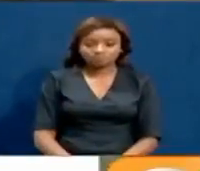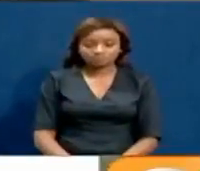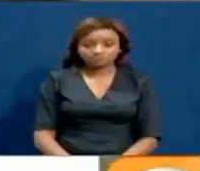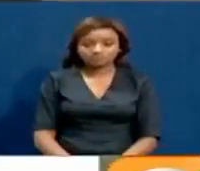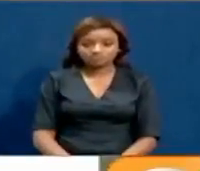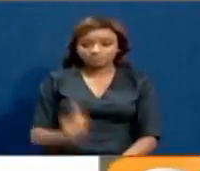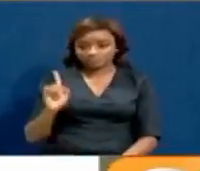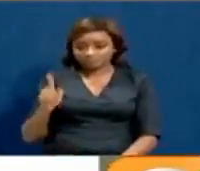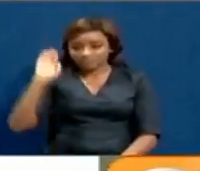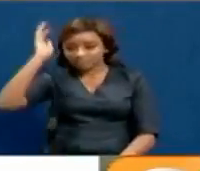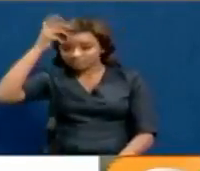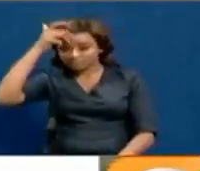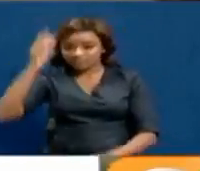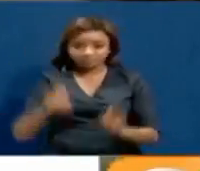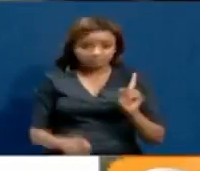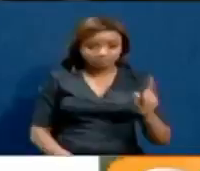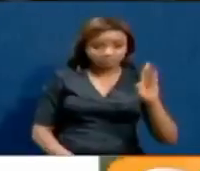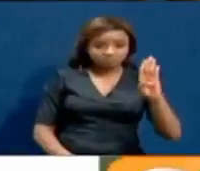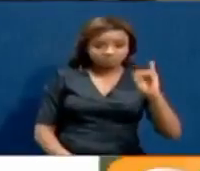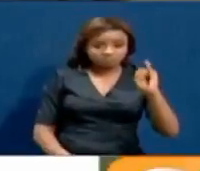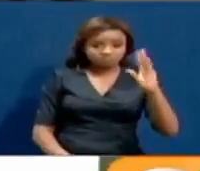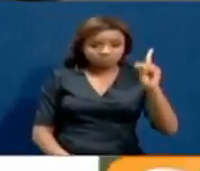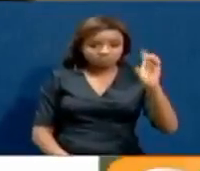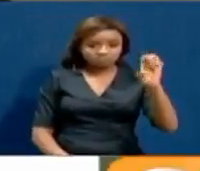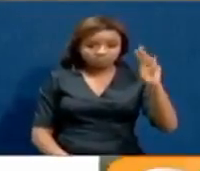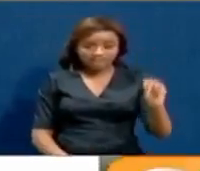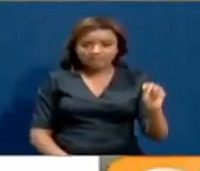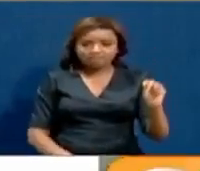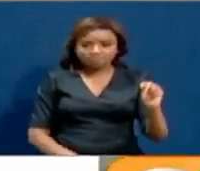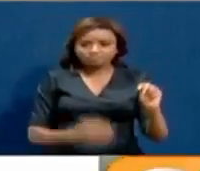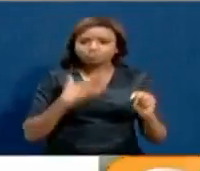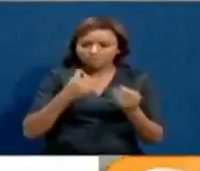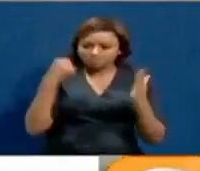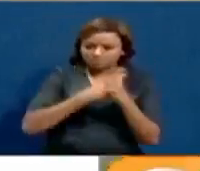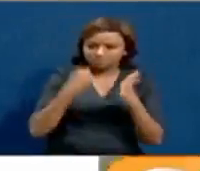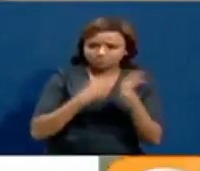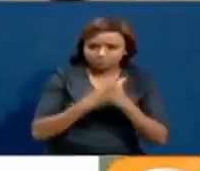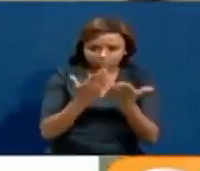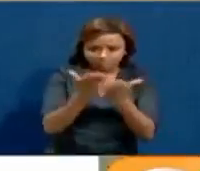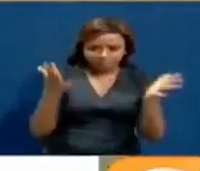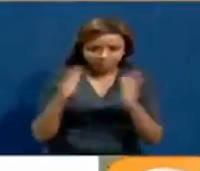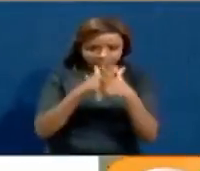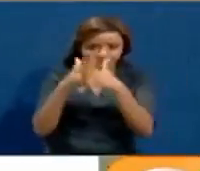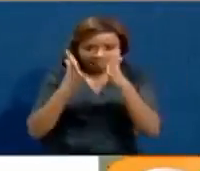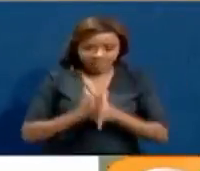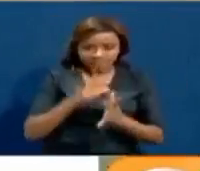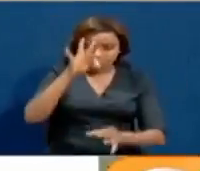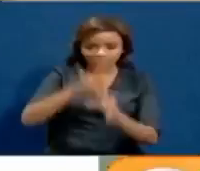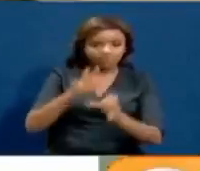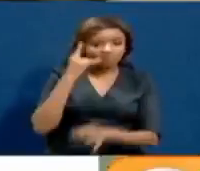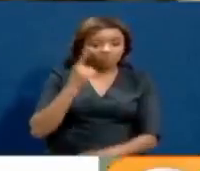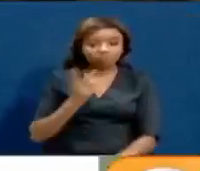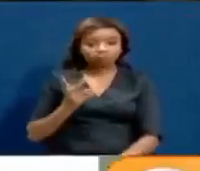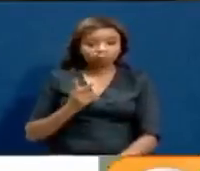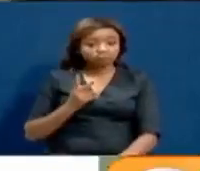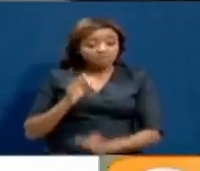President Donald Trump and former Vice President Joe Biden are racing for the hearts and votes of Americans in an election that will be